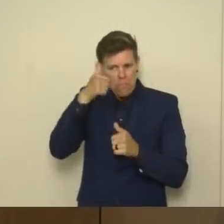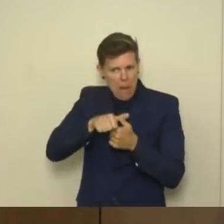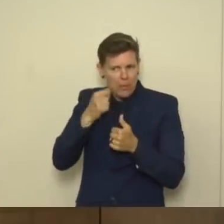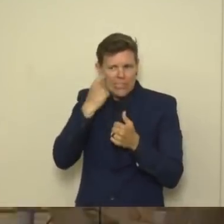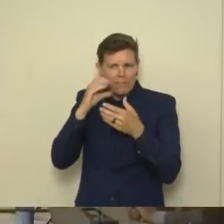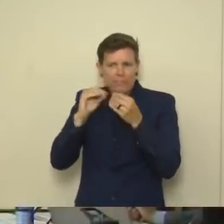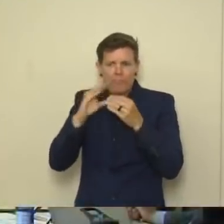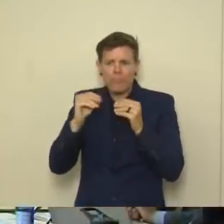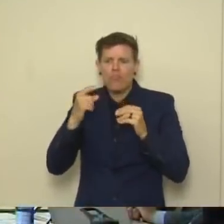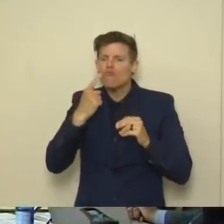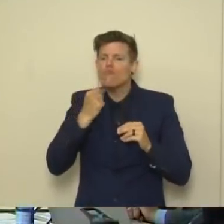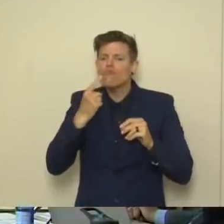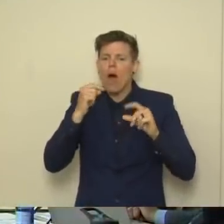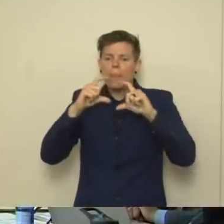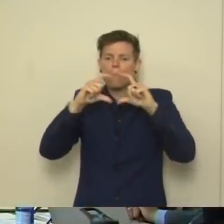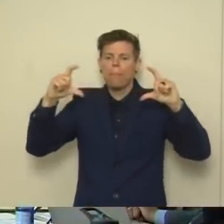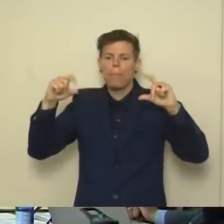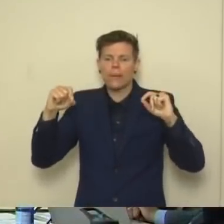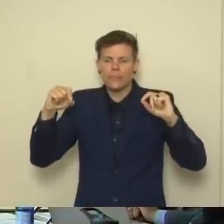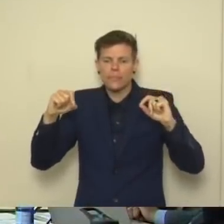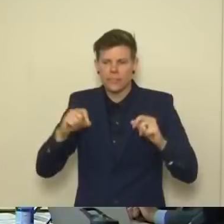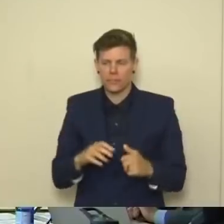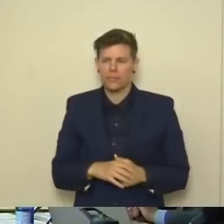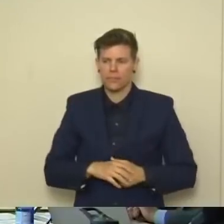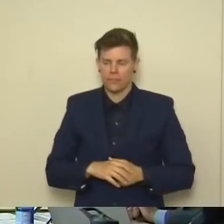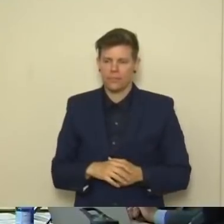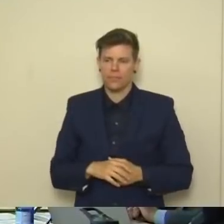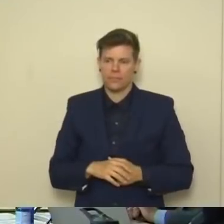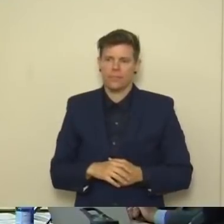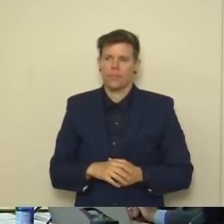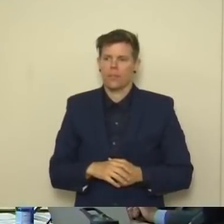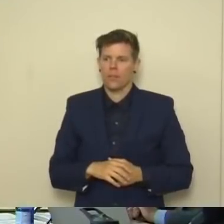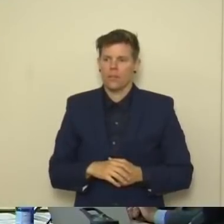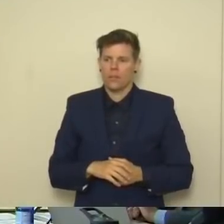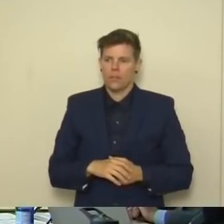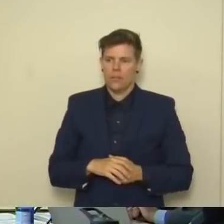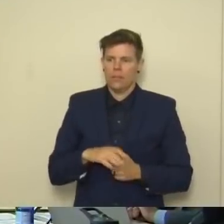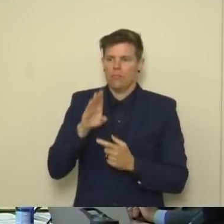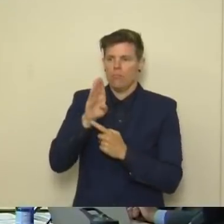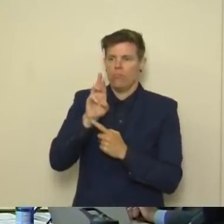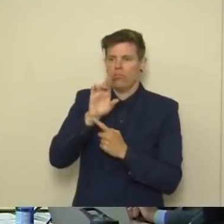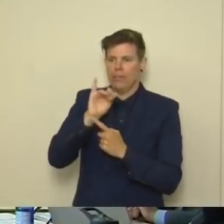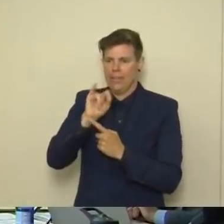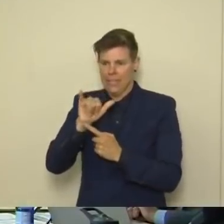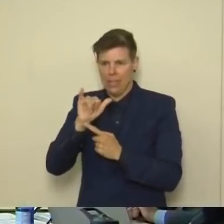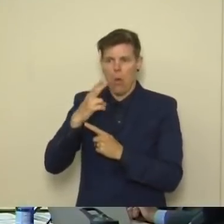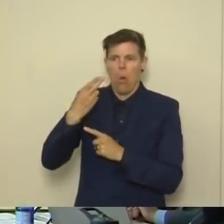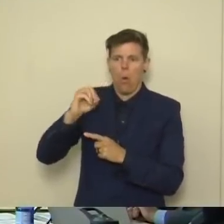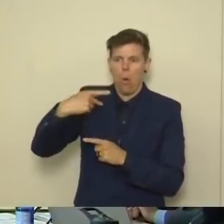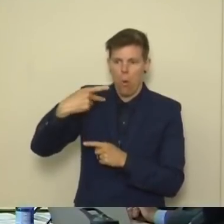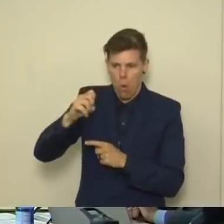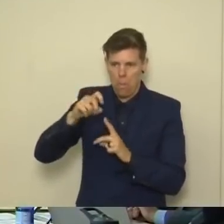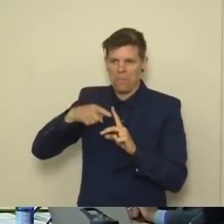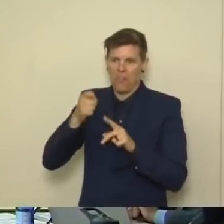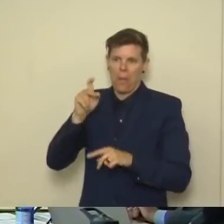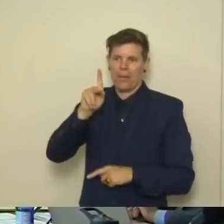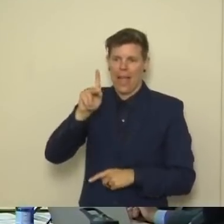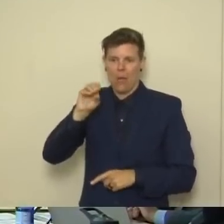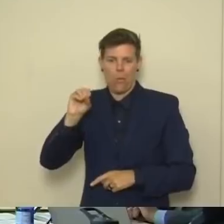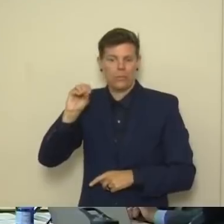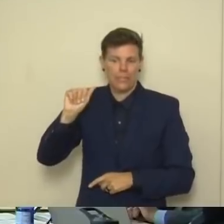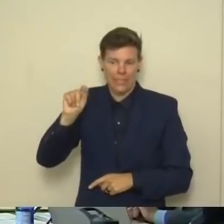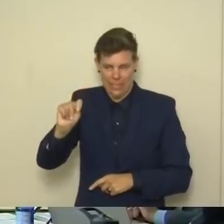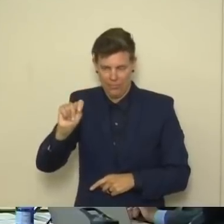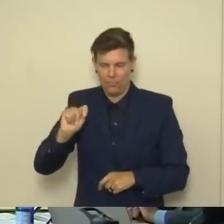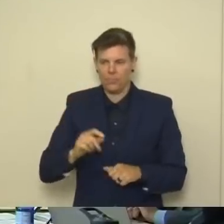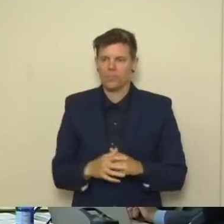Thank you, Governor. A few more questions here. Brittany Hope with KOAT asked a general question about what you want childcare to